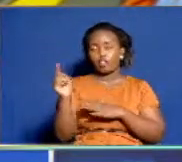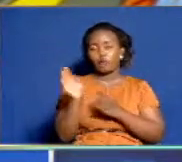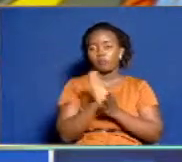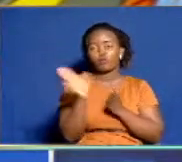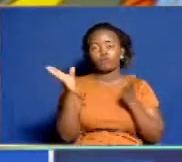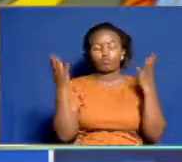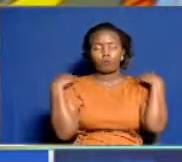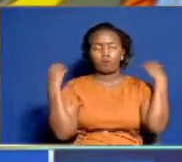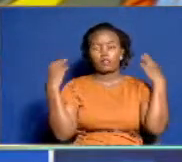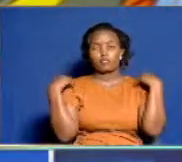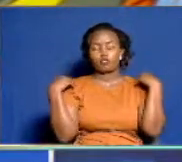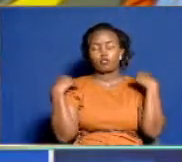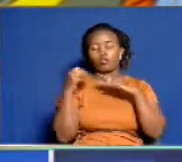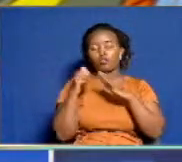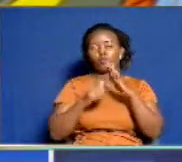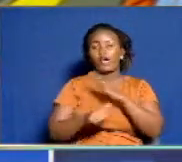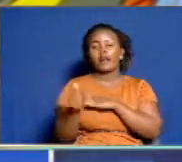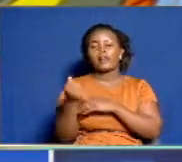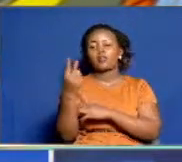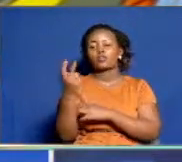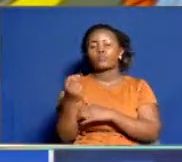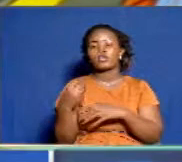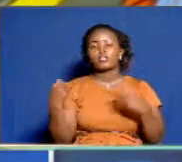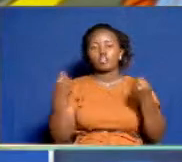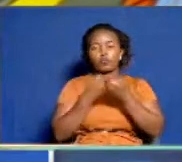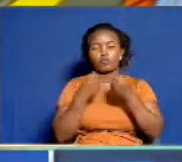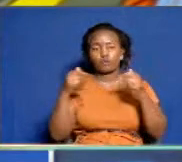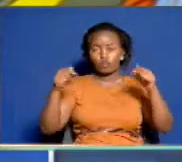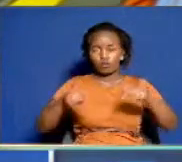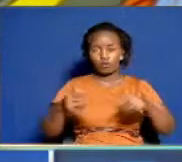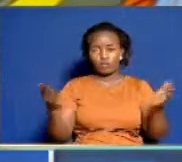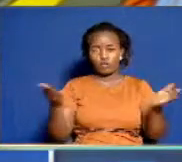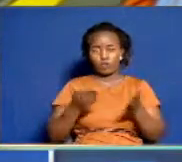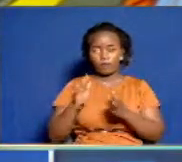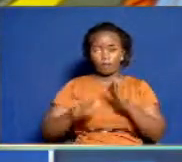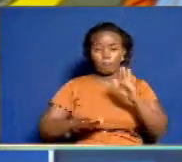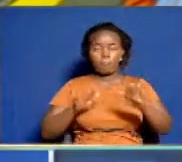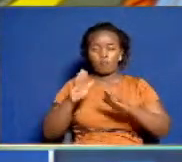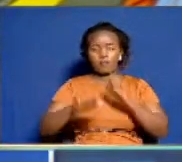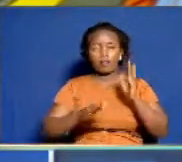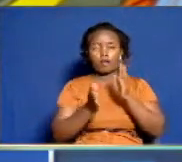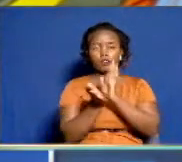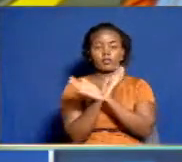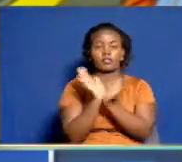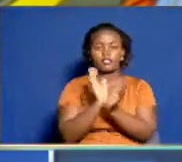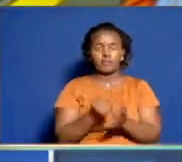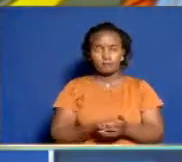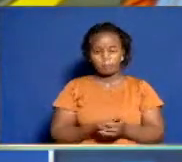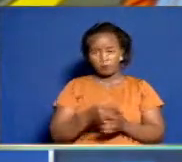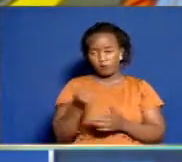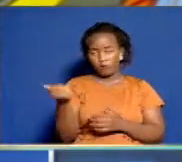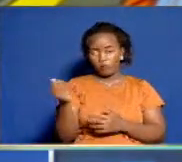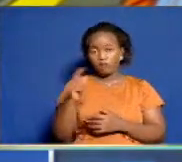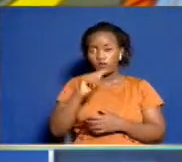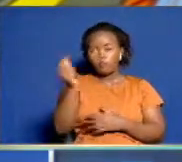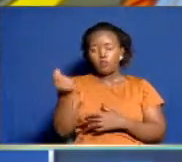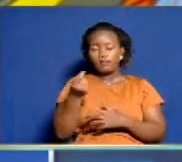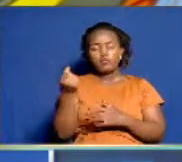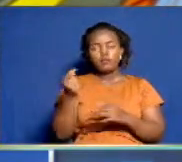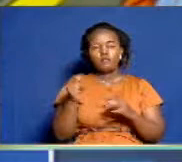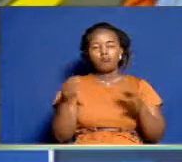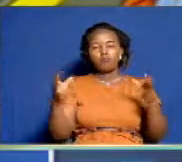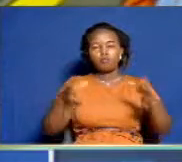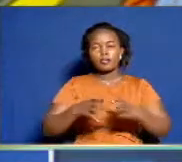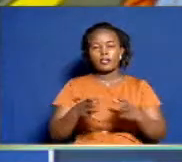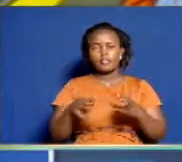World Under-20 Championships today at the Nyayo National Stadium. Elsewhere, Team Kenya athletes currently